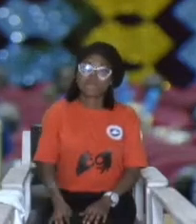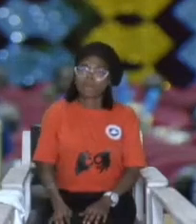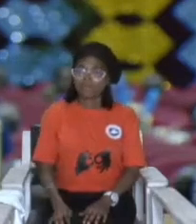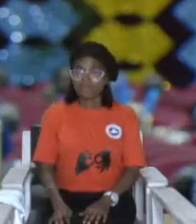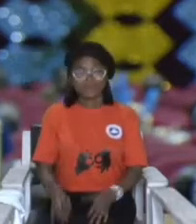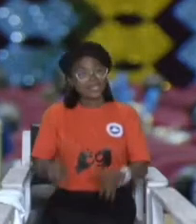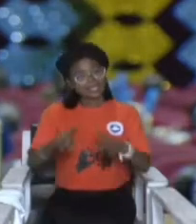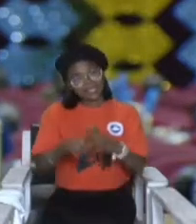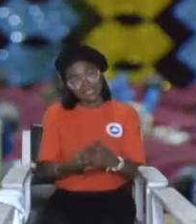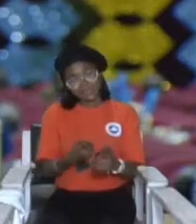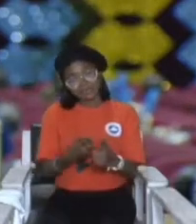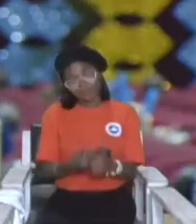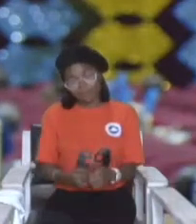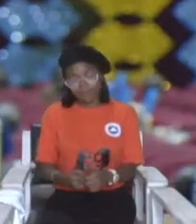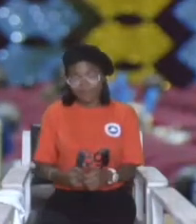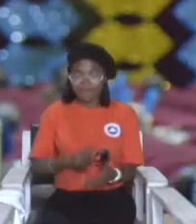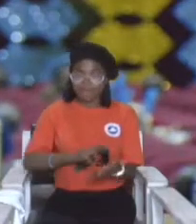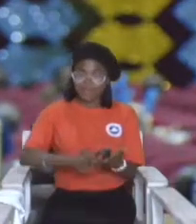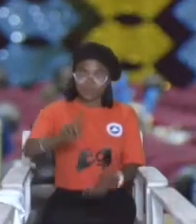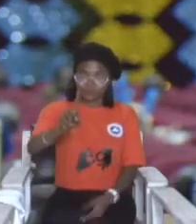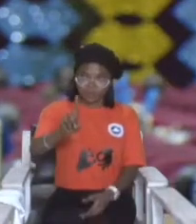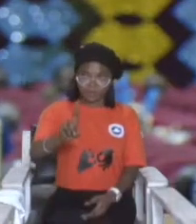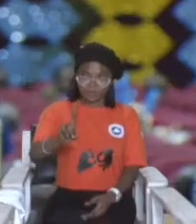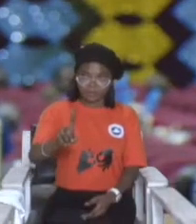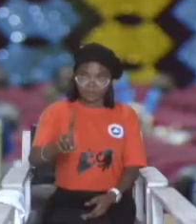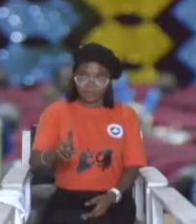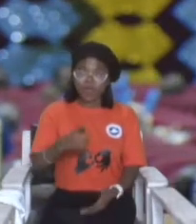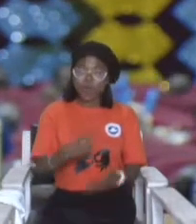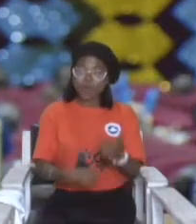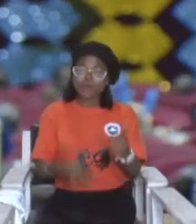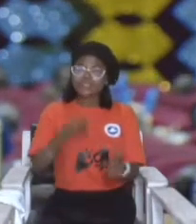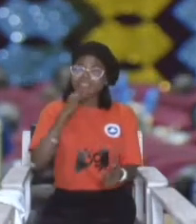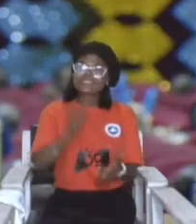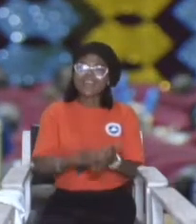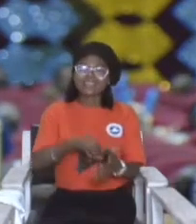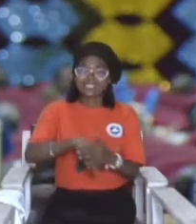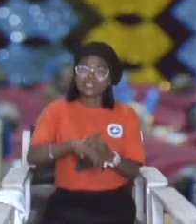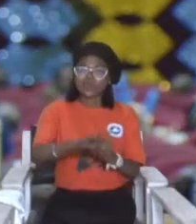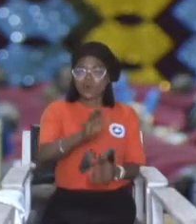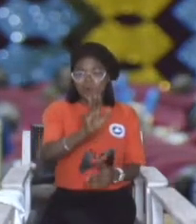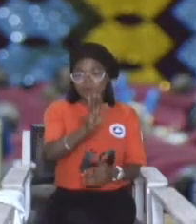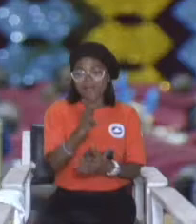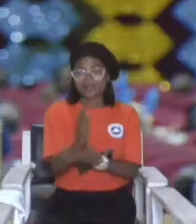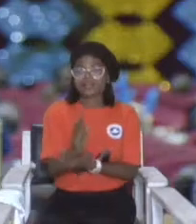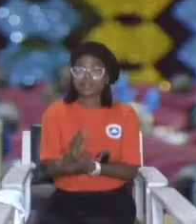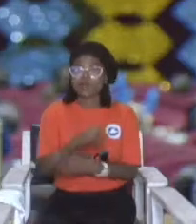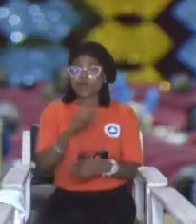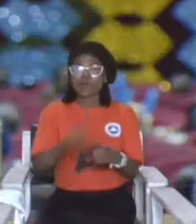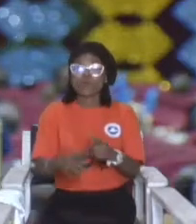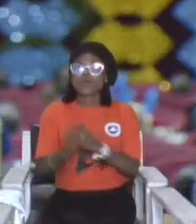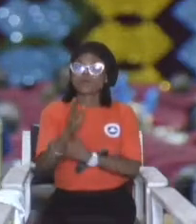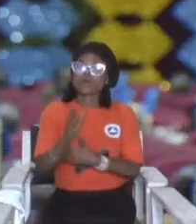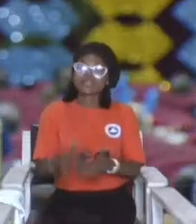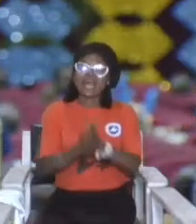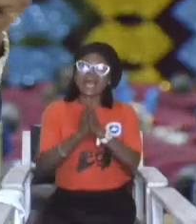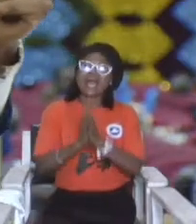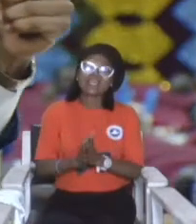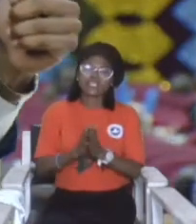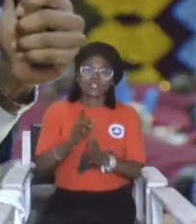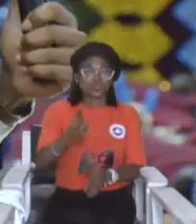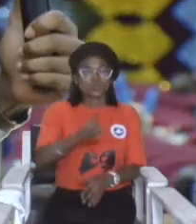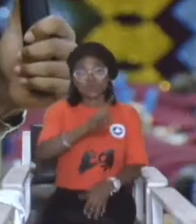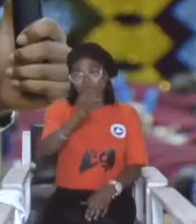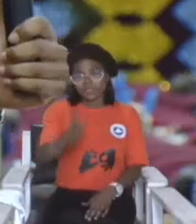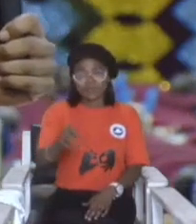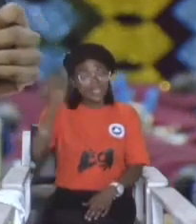Starting from verse 1, the Bible says, God asked Moses, what is that in your hand? When God asks you a question, he already knows the answer.